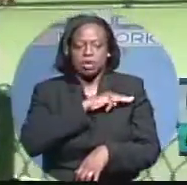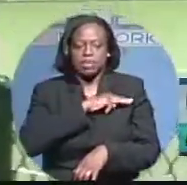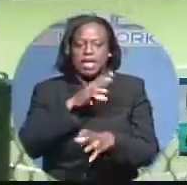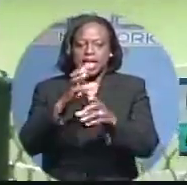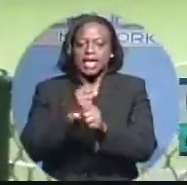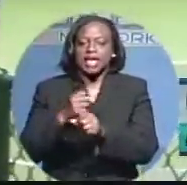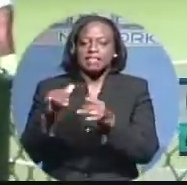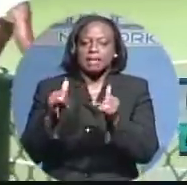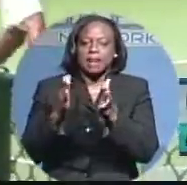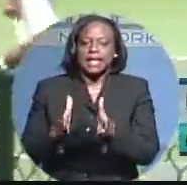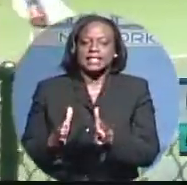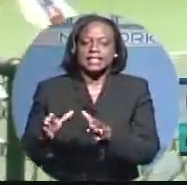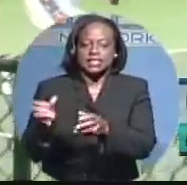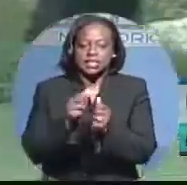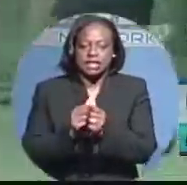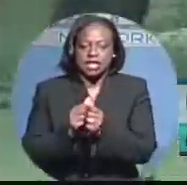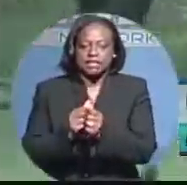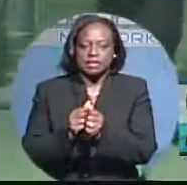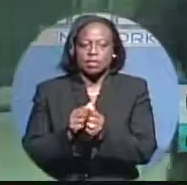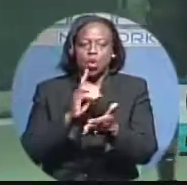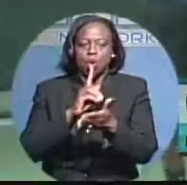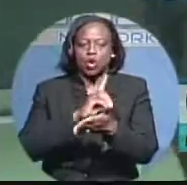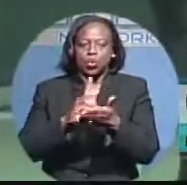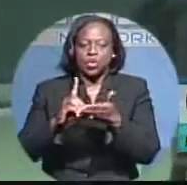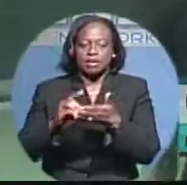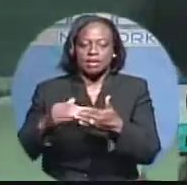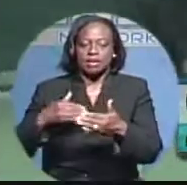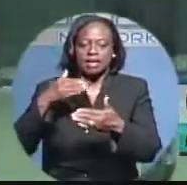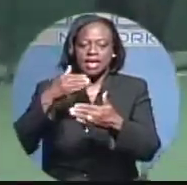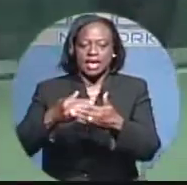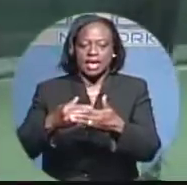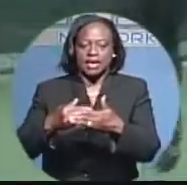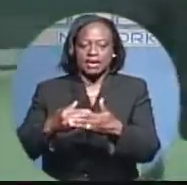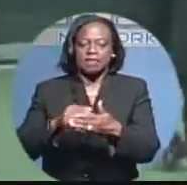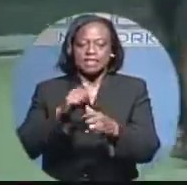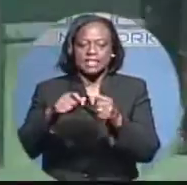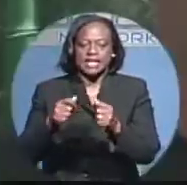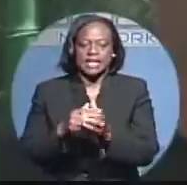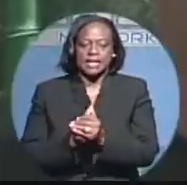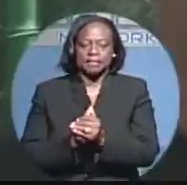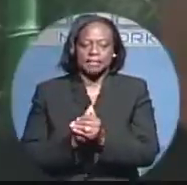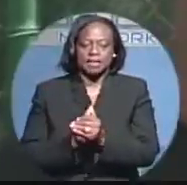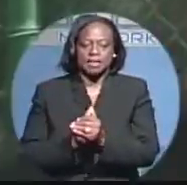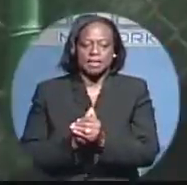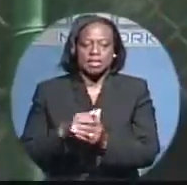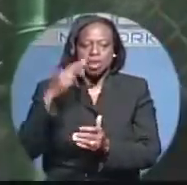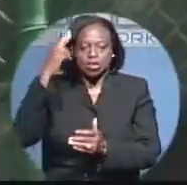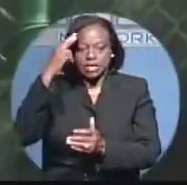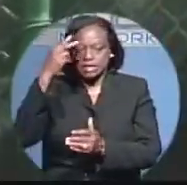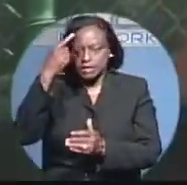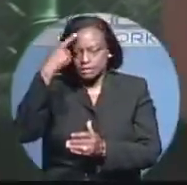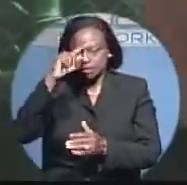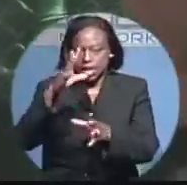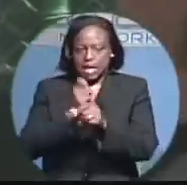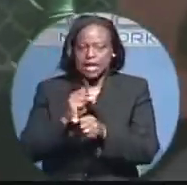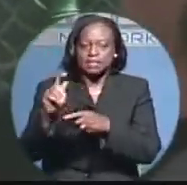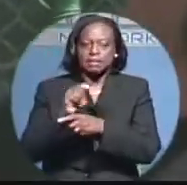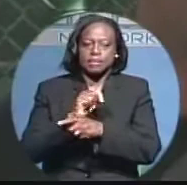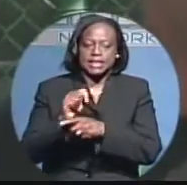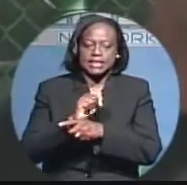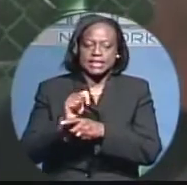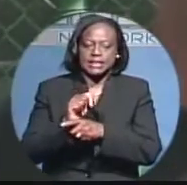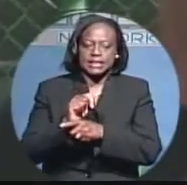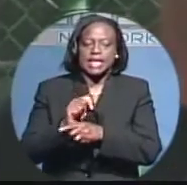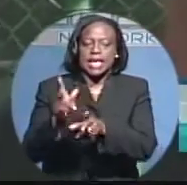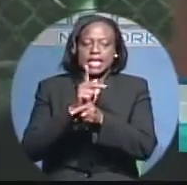a week ahead of the pivotal tie. A good way to build up team chemistry. The reason for getting to practice was to keep the guys in tip-top